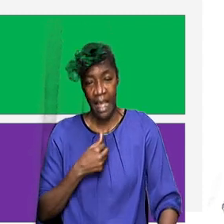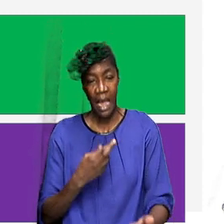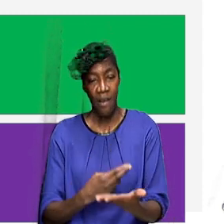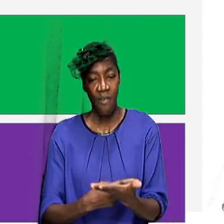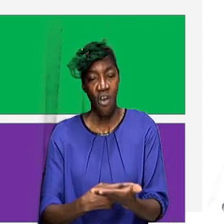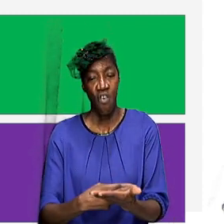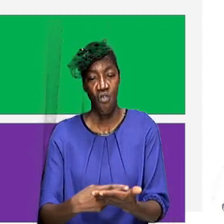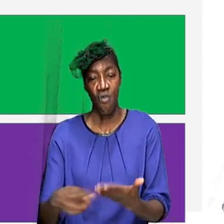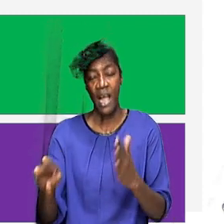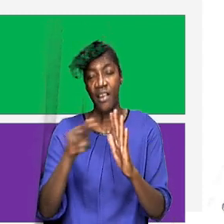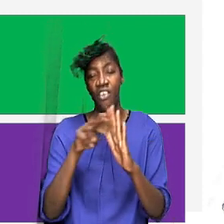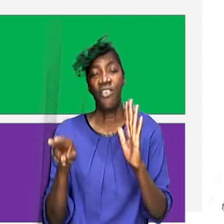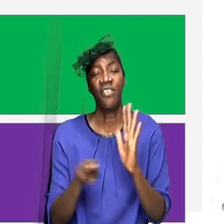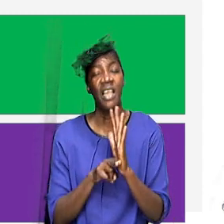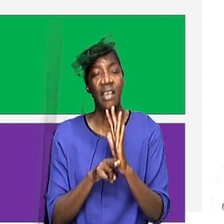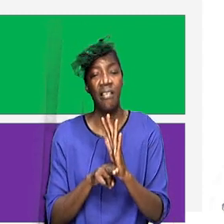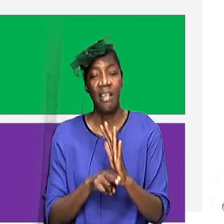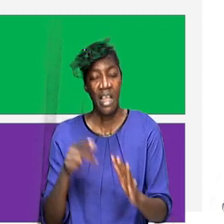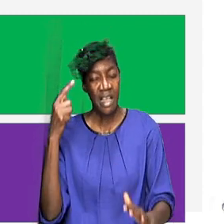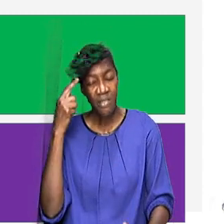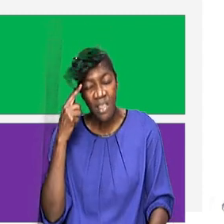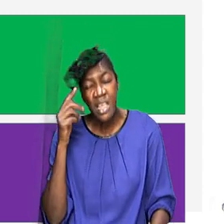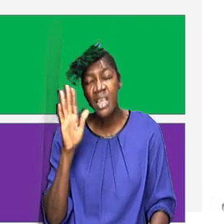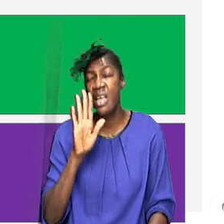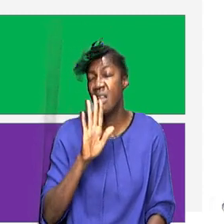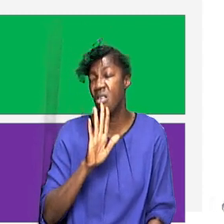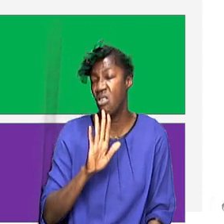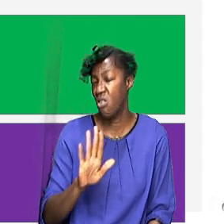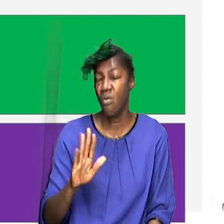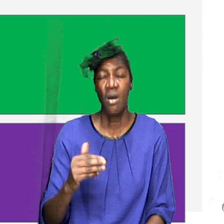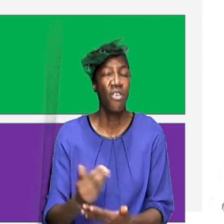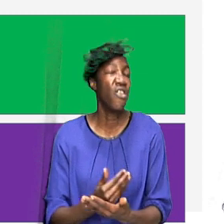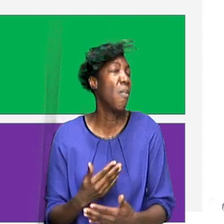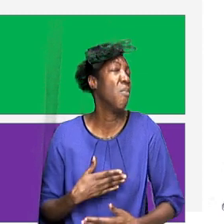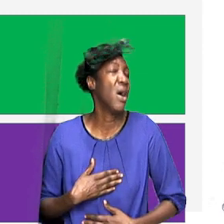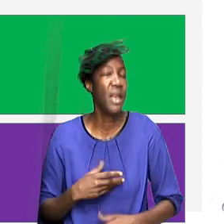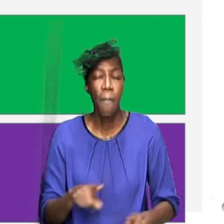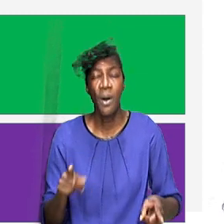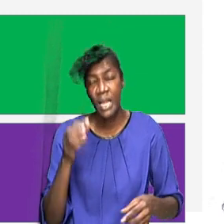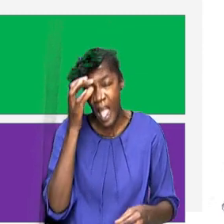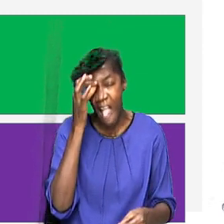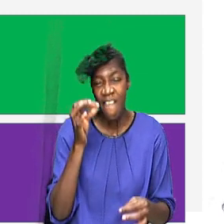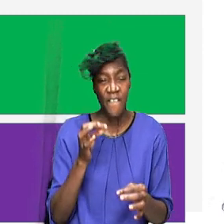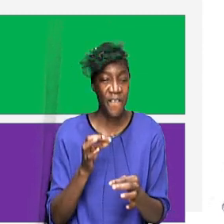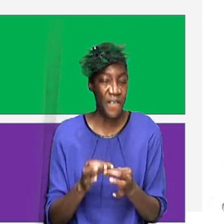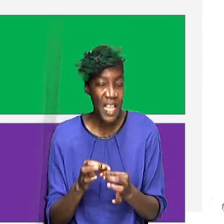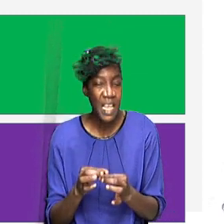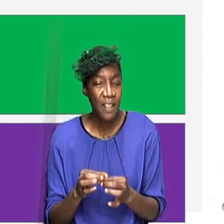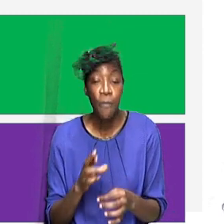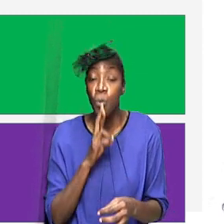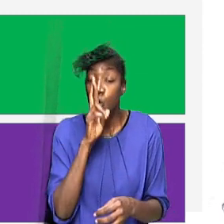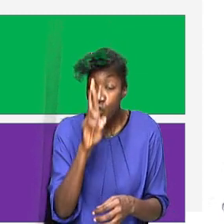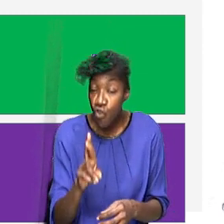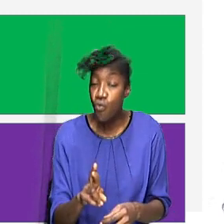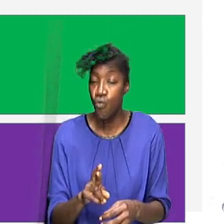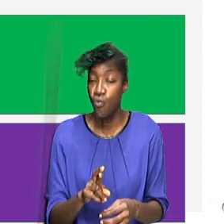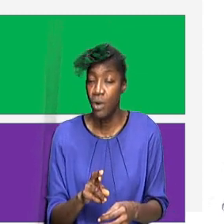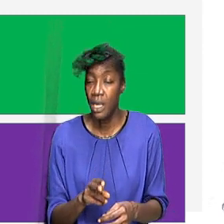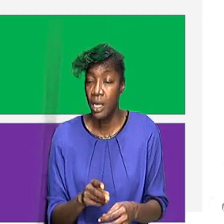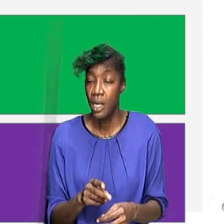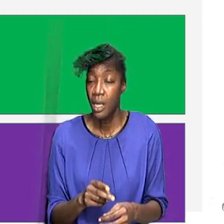You thinking that you're somebody, but faith, when you truly get into a worship spirit, it